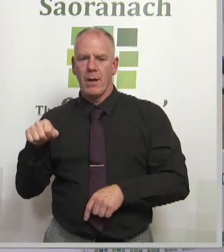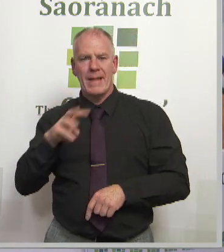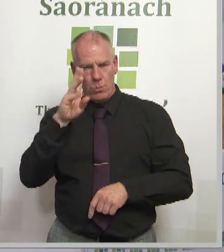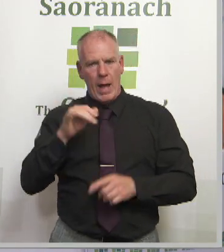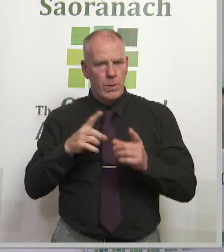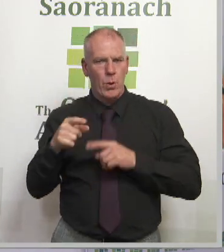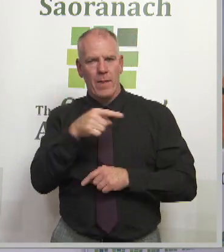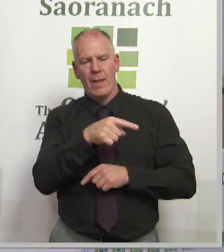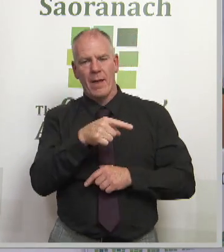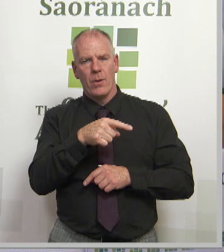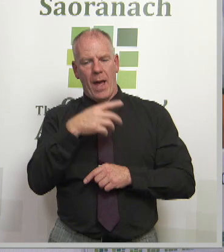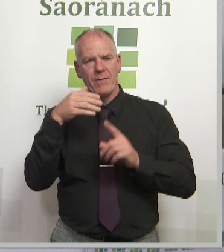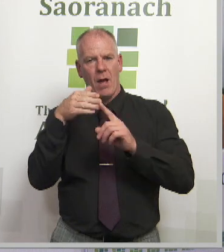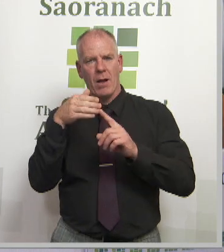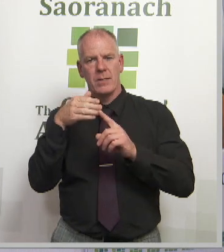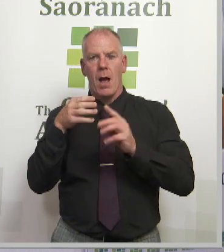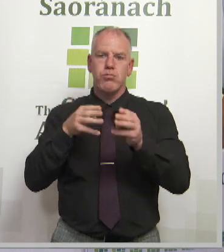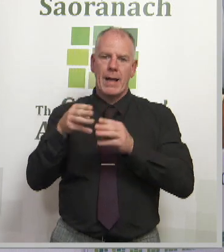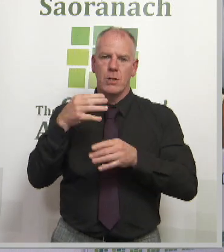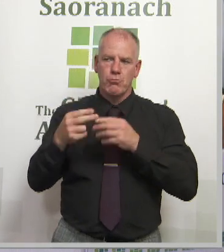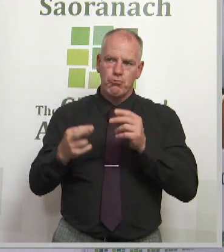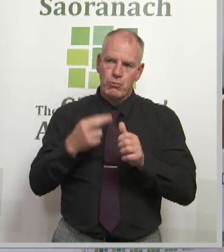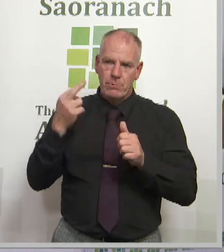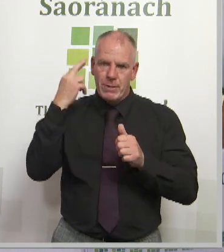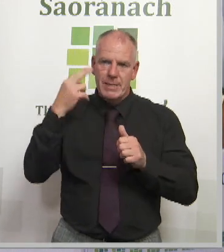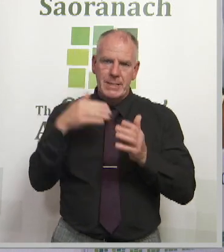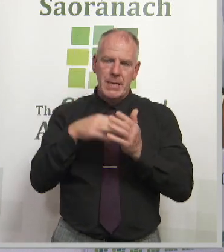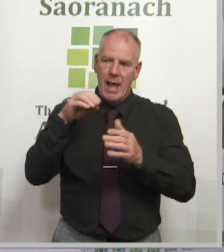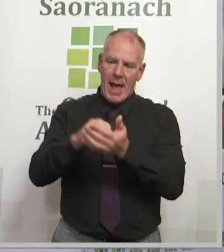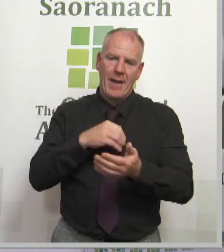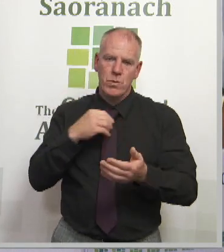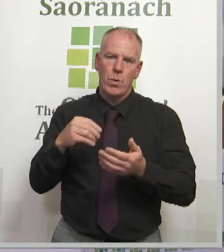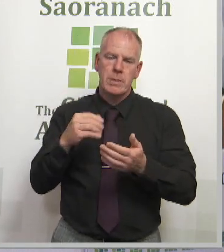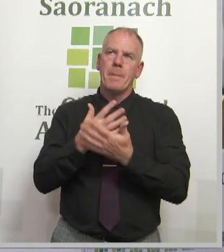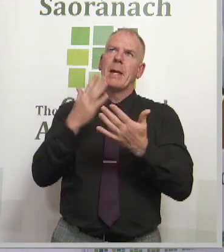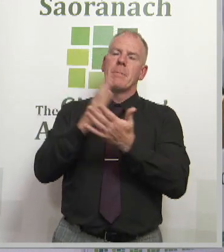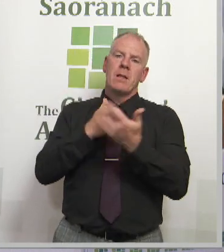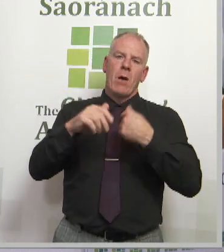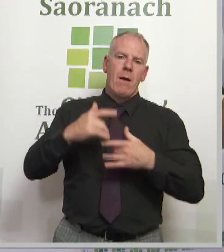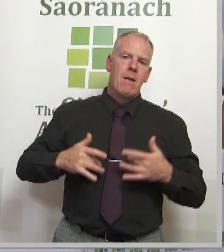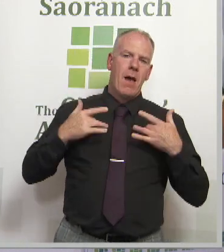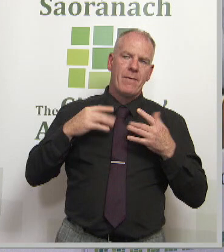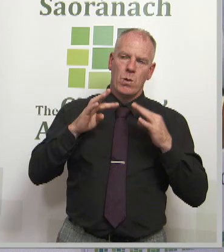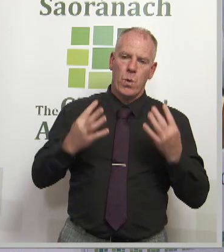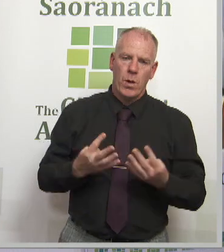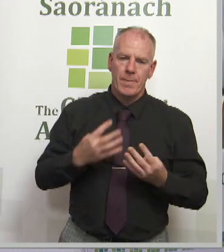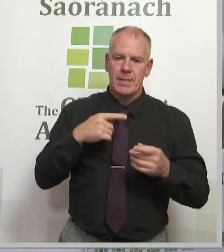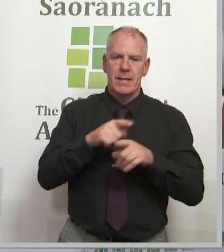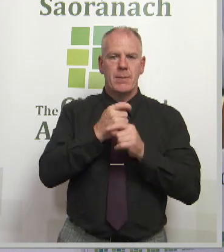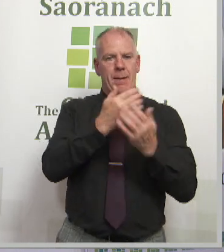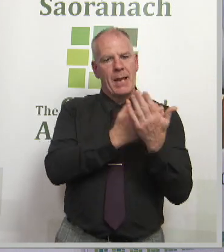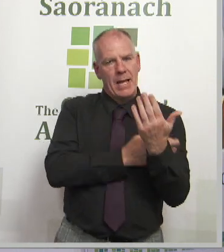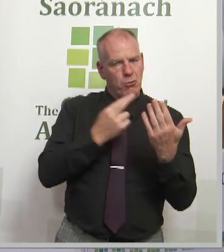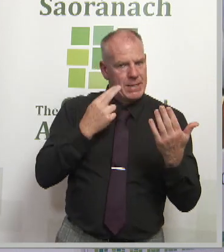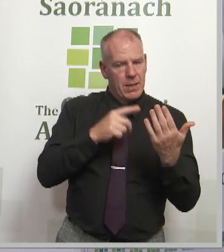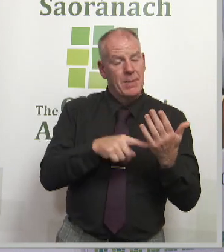we do sign up to targets. We sign up for practical reasons because we just have to. It's essential for our life and for the world. We sign up for legal reasons.